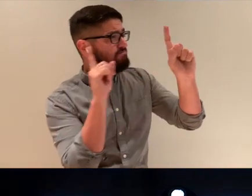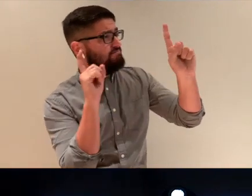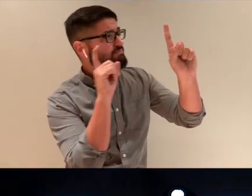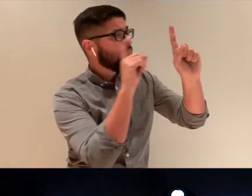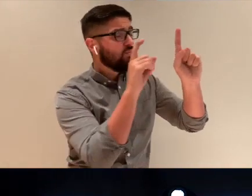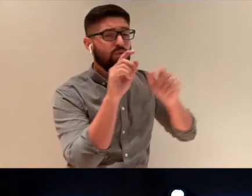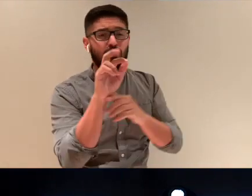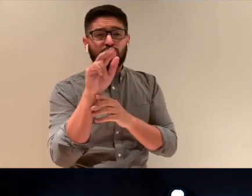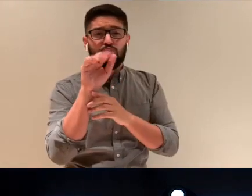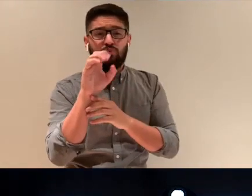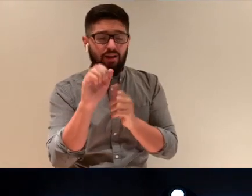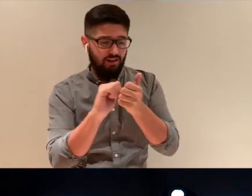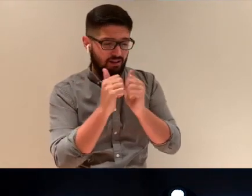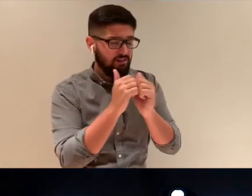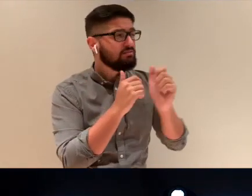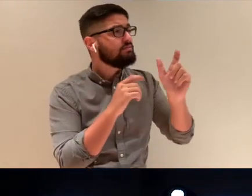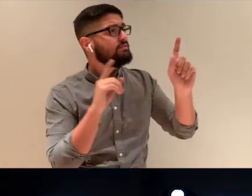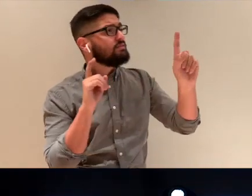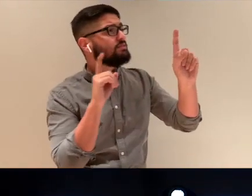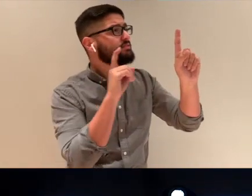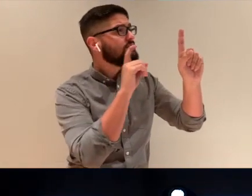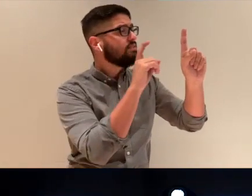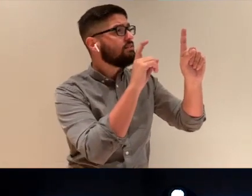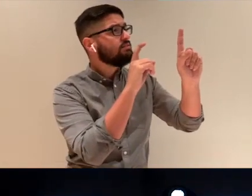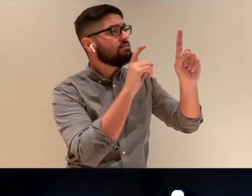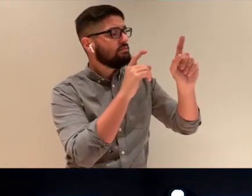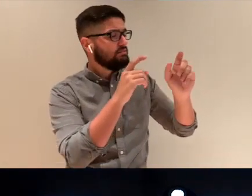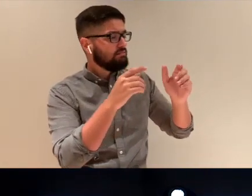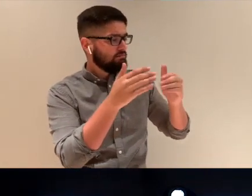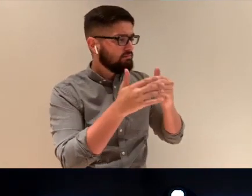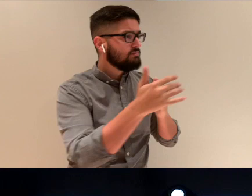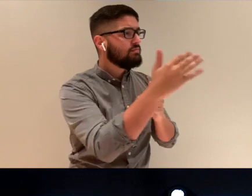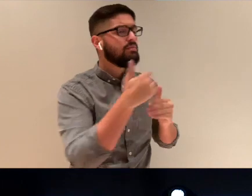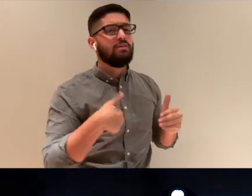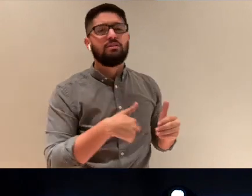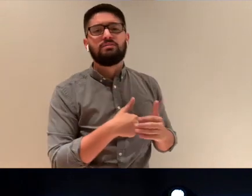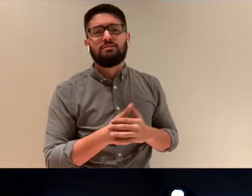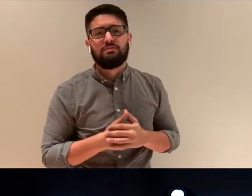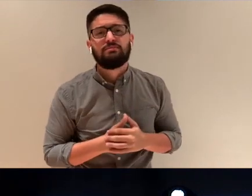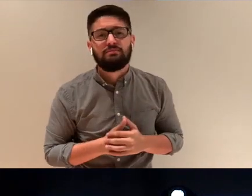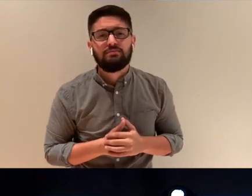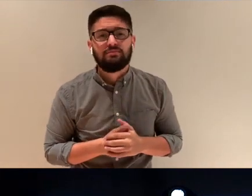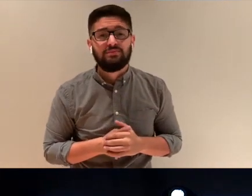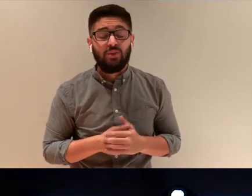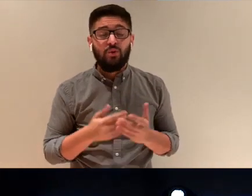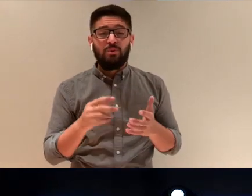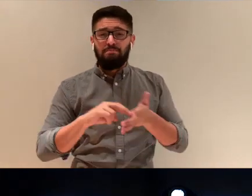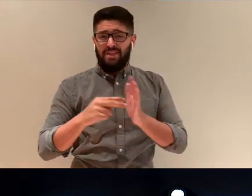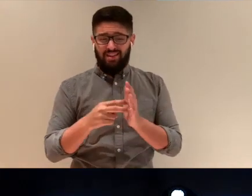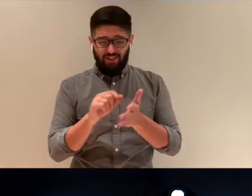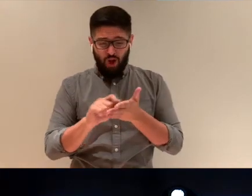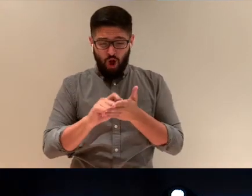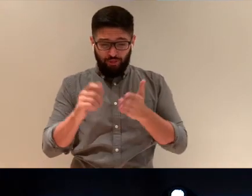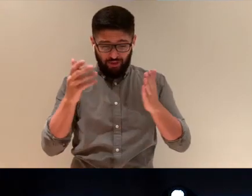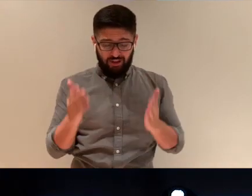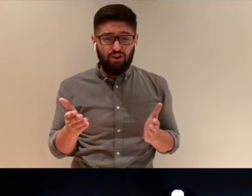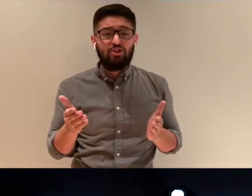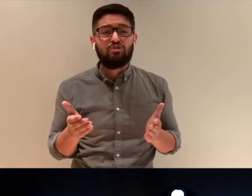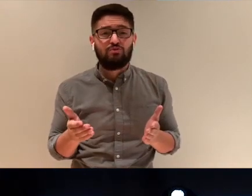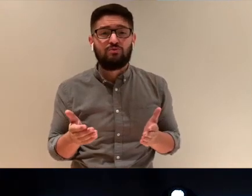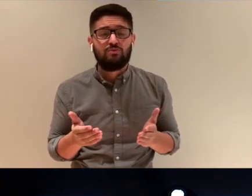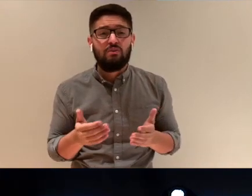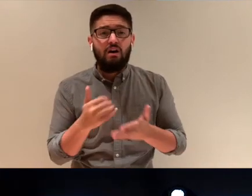perseverance the race that is marked out for us. In other words, the author here is helping